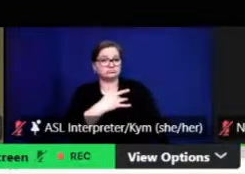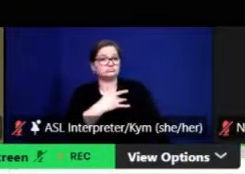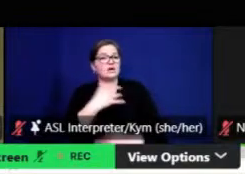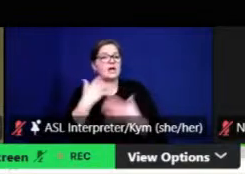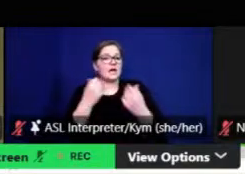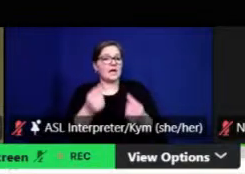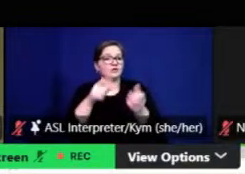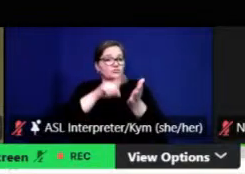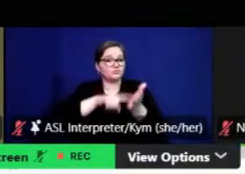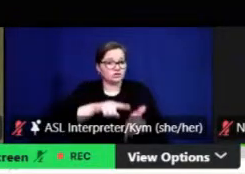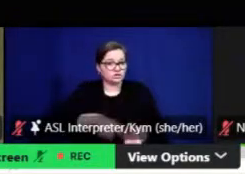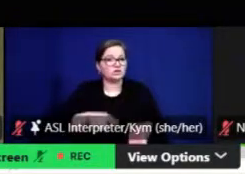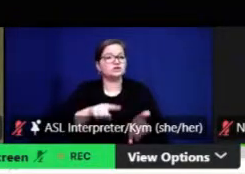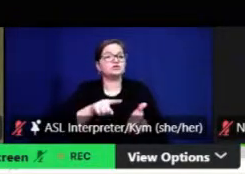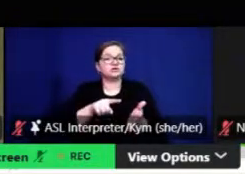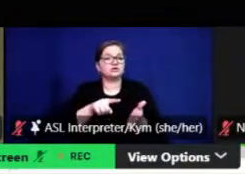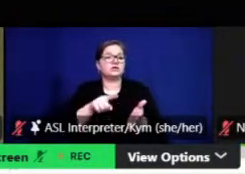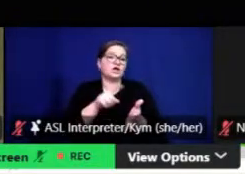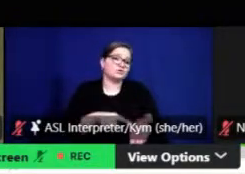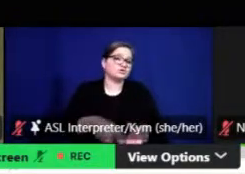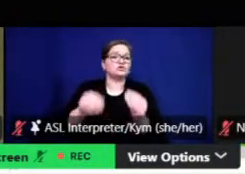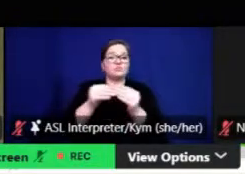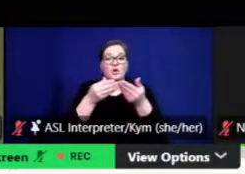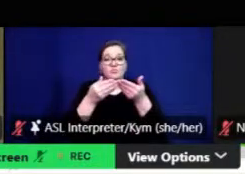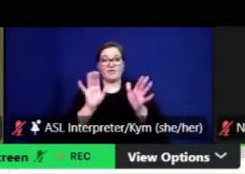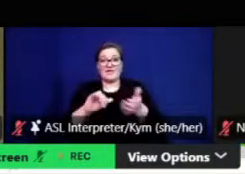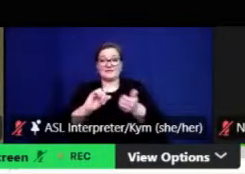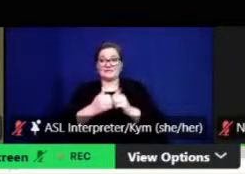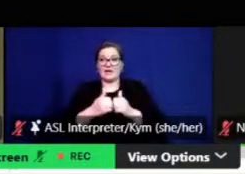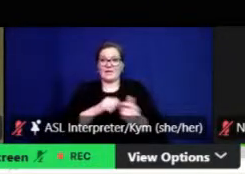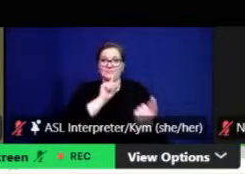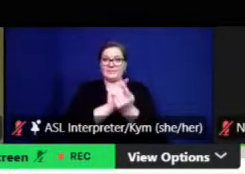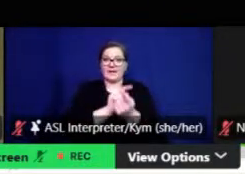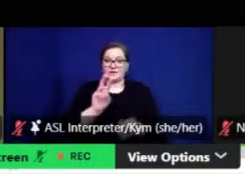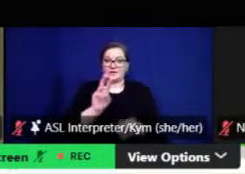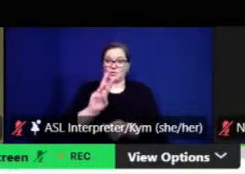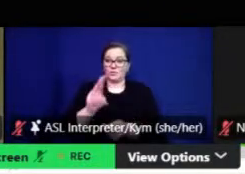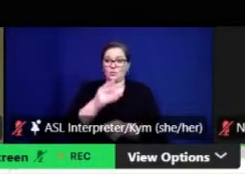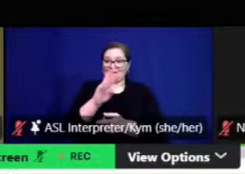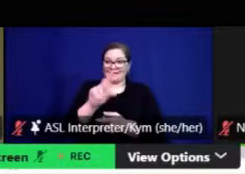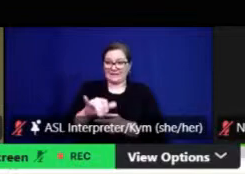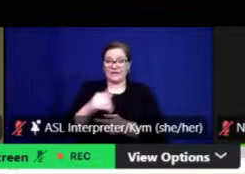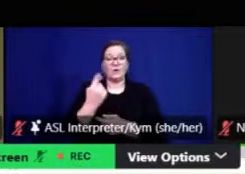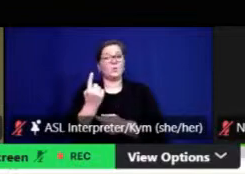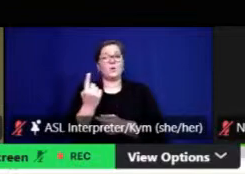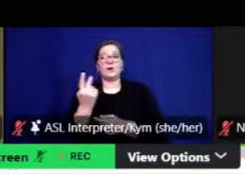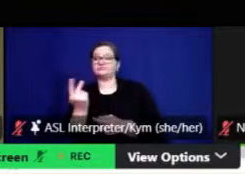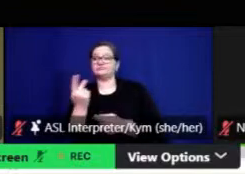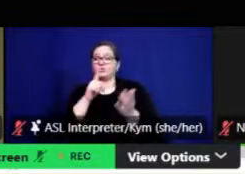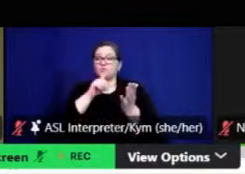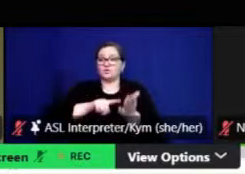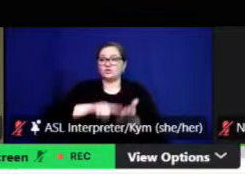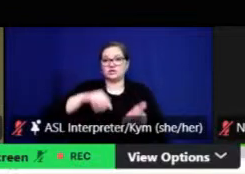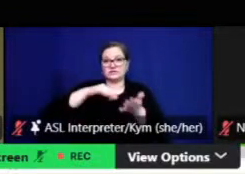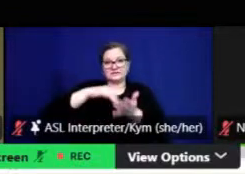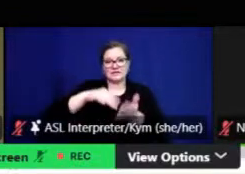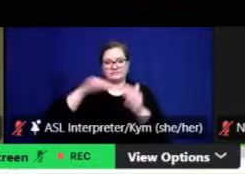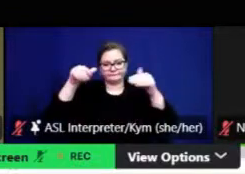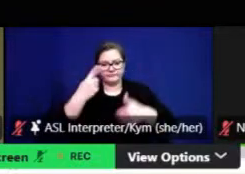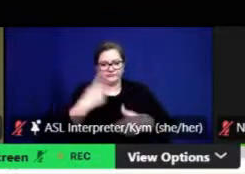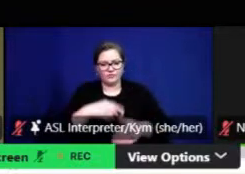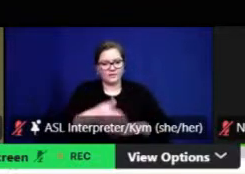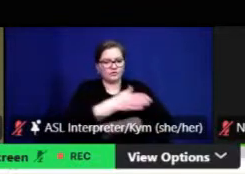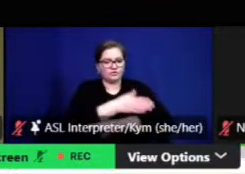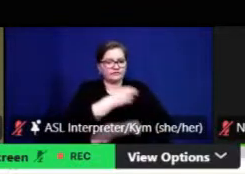broadly. And that's actually how I had the opportunity to meet Whitney, is through one of the research studies focused on improving